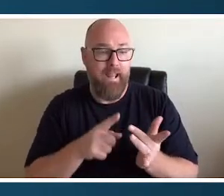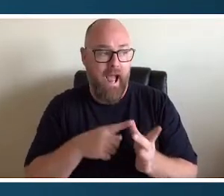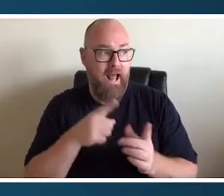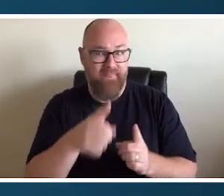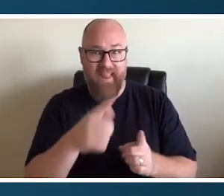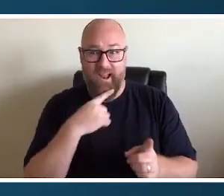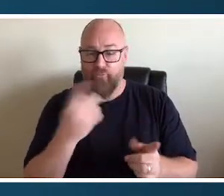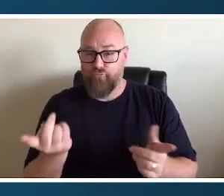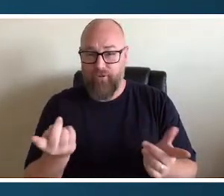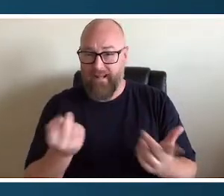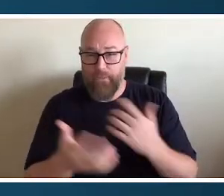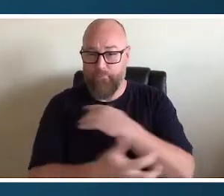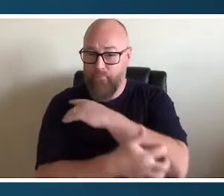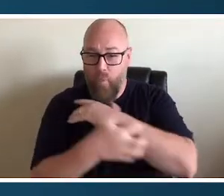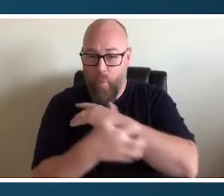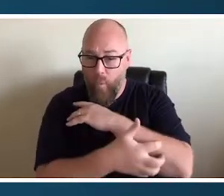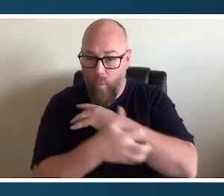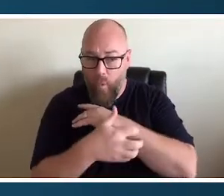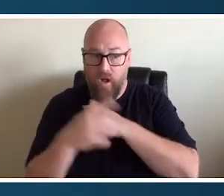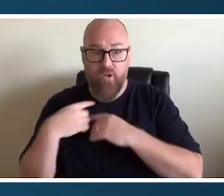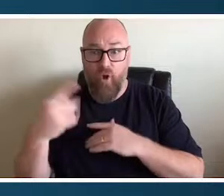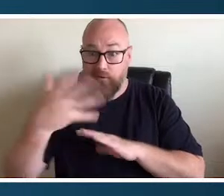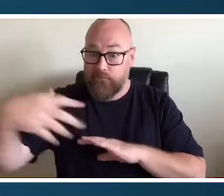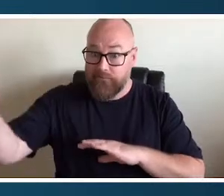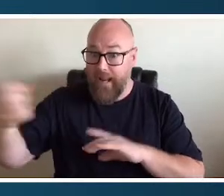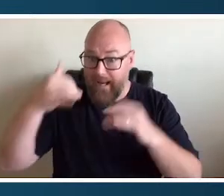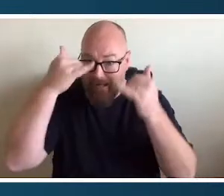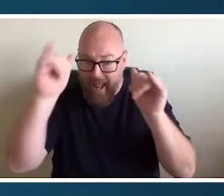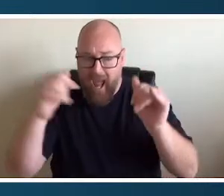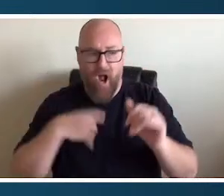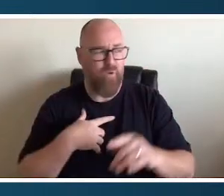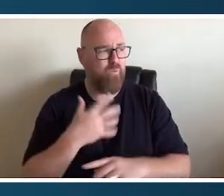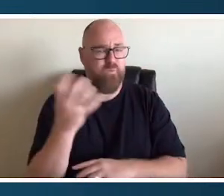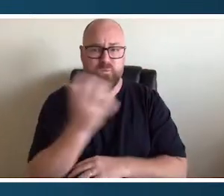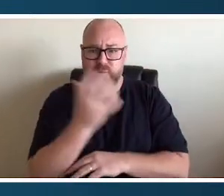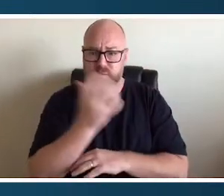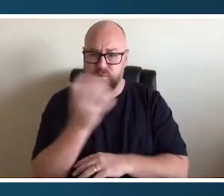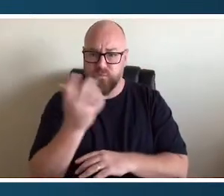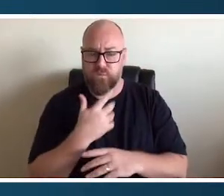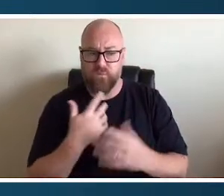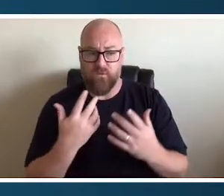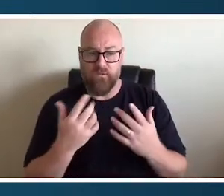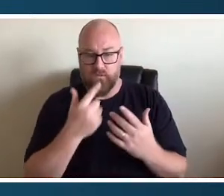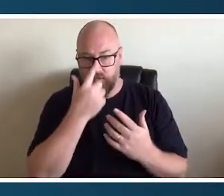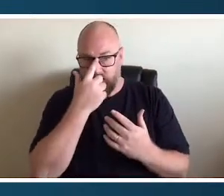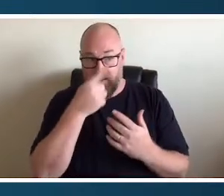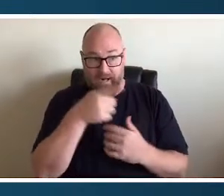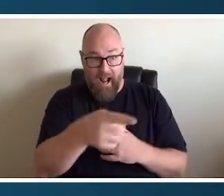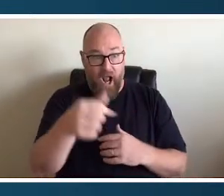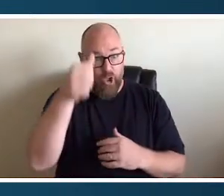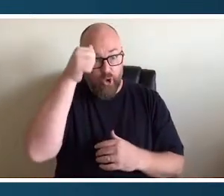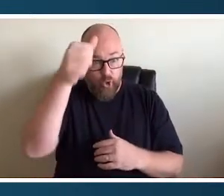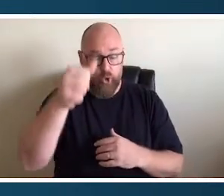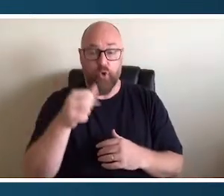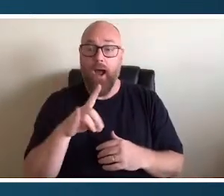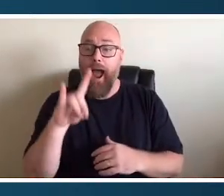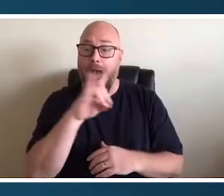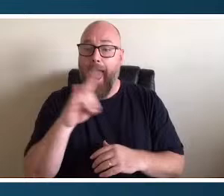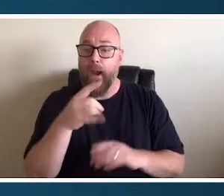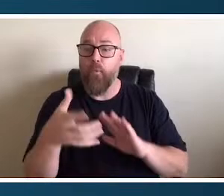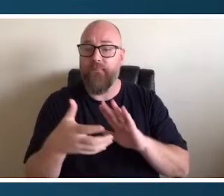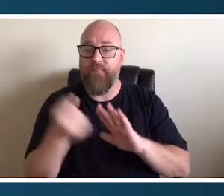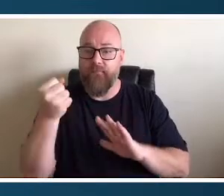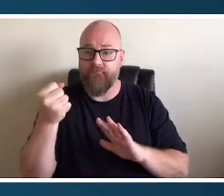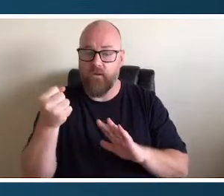their cows was therefore a significant blow. They knew that animal theft was rampant,